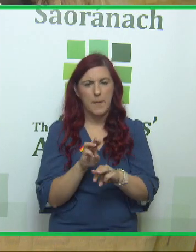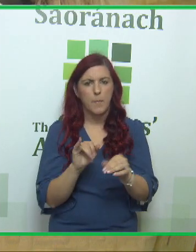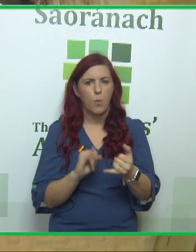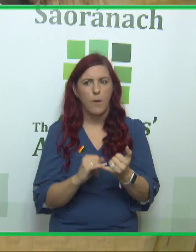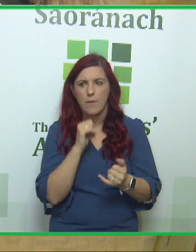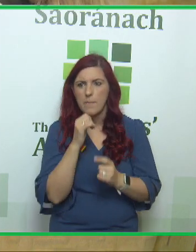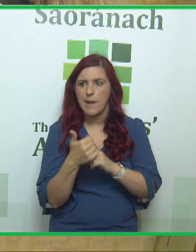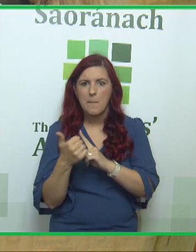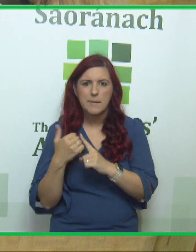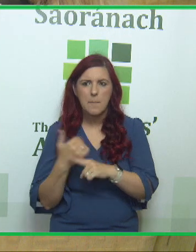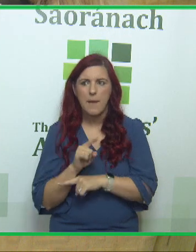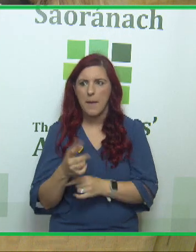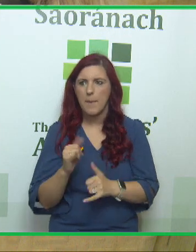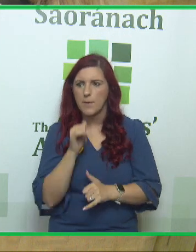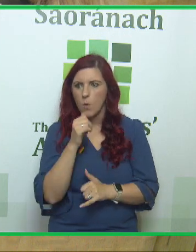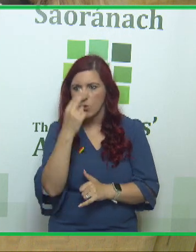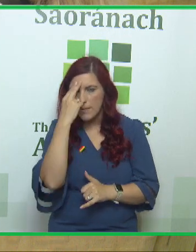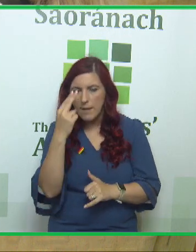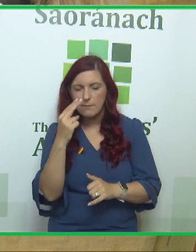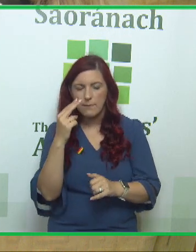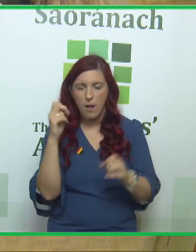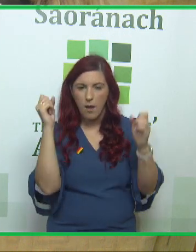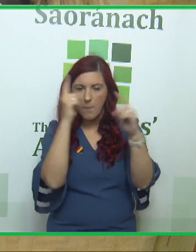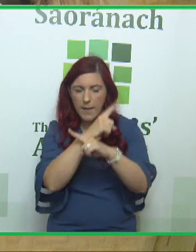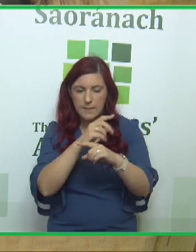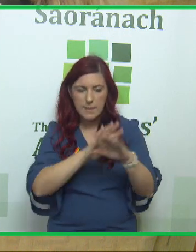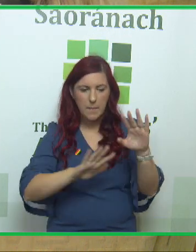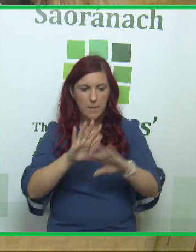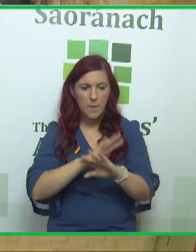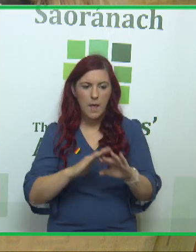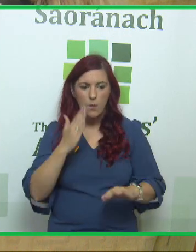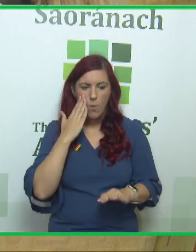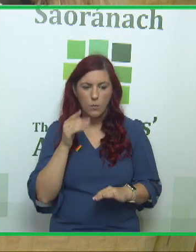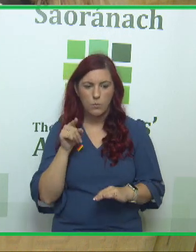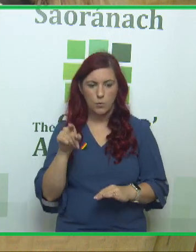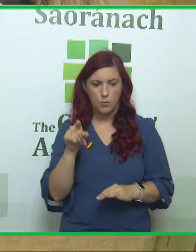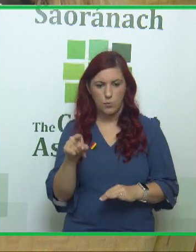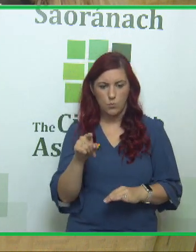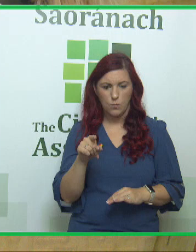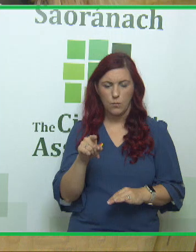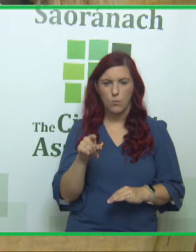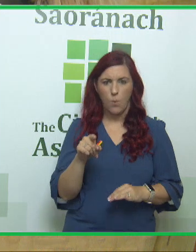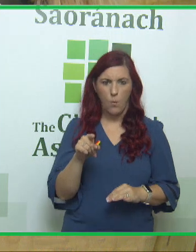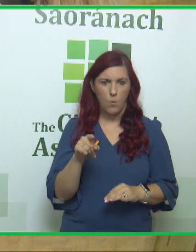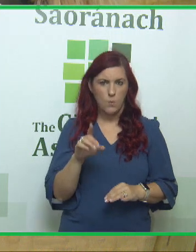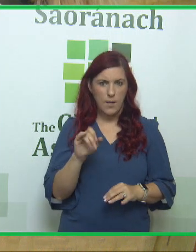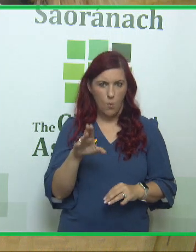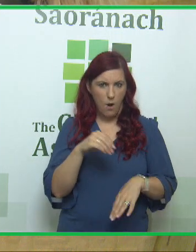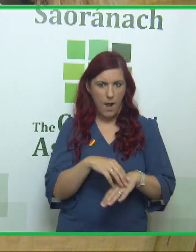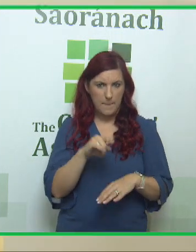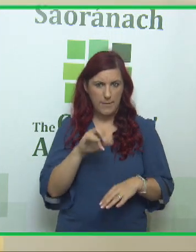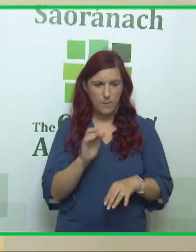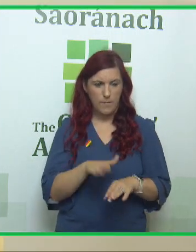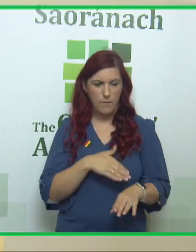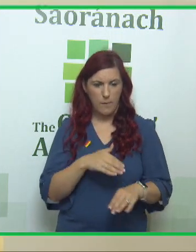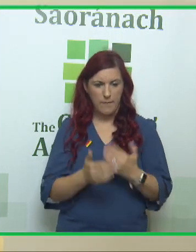by that, maybe don't understand the complex dynamics of that. But you were on methadone from a very, very young age, and it was obviously something,